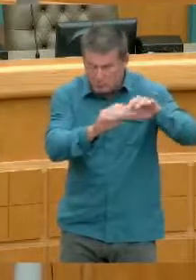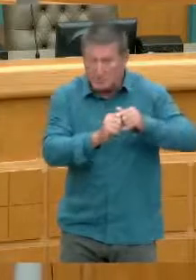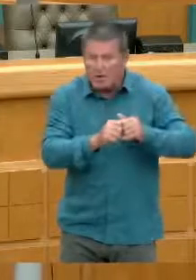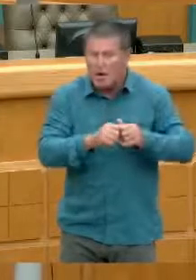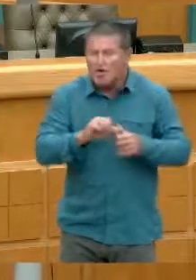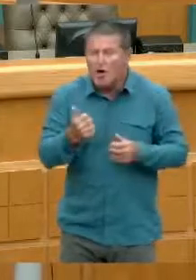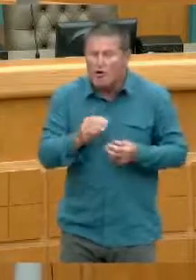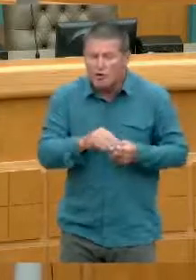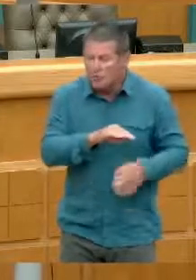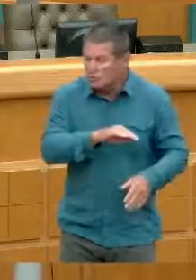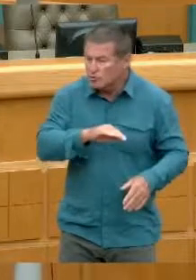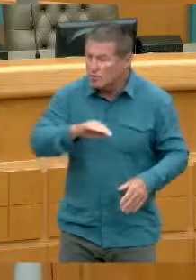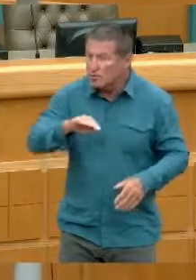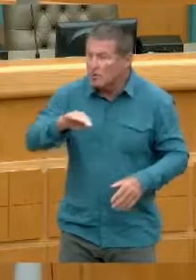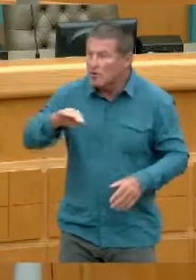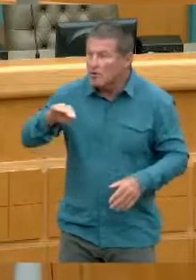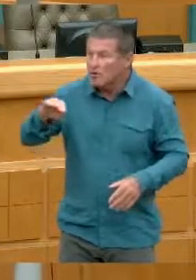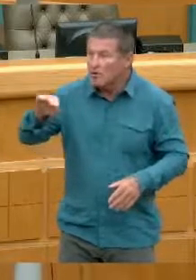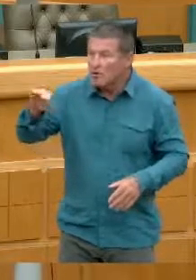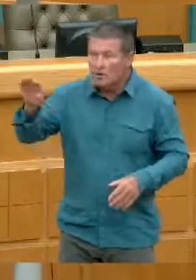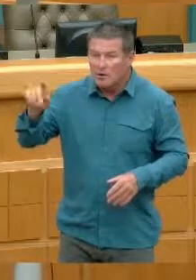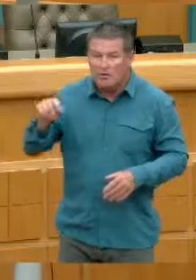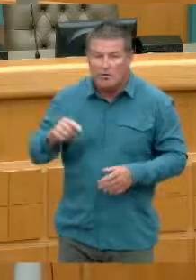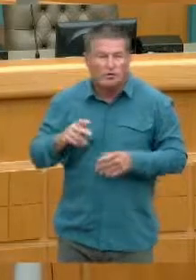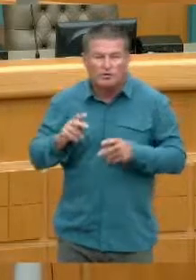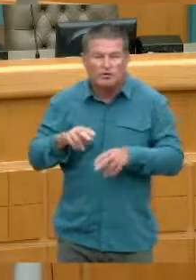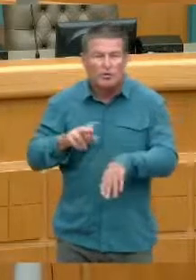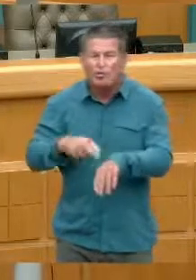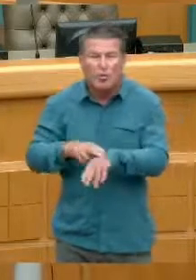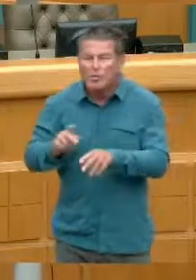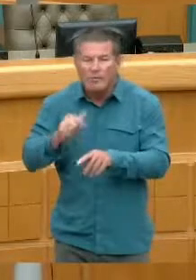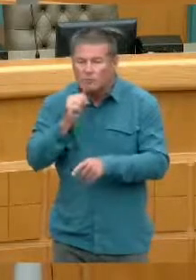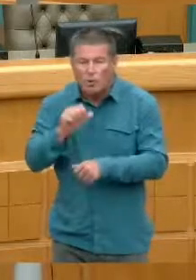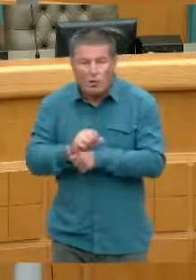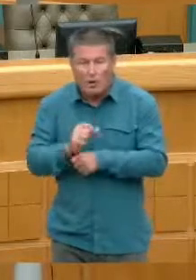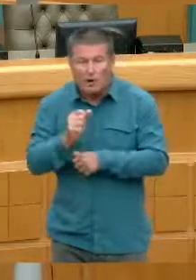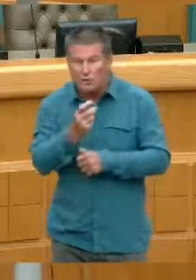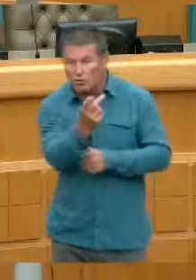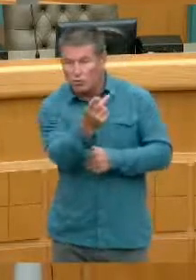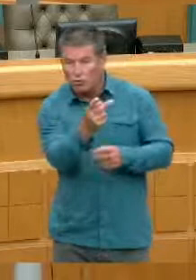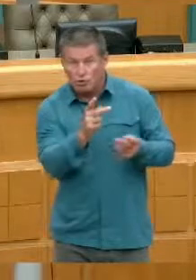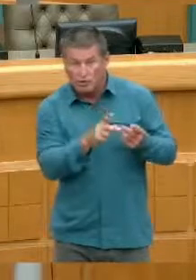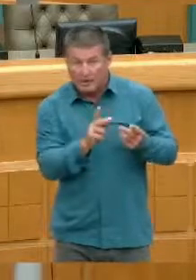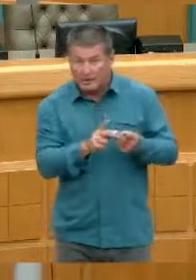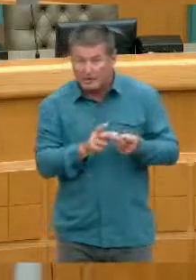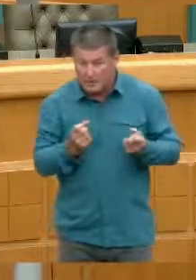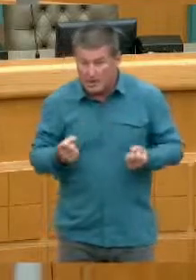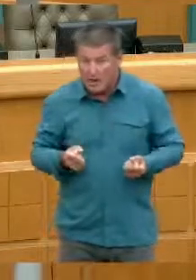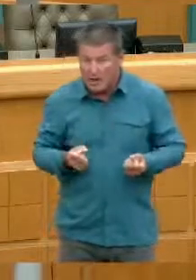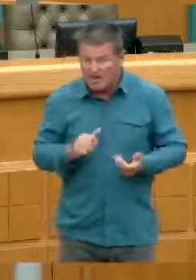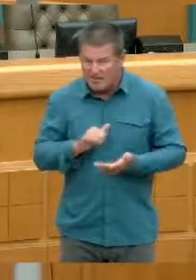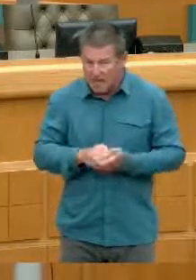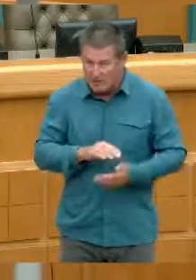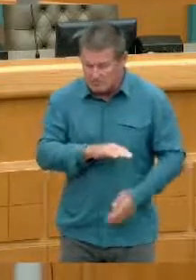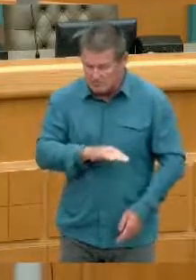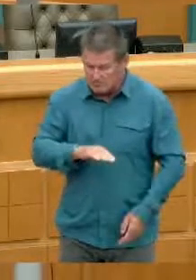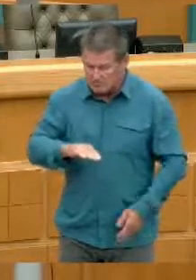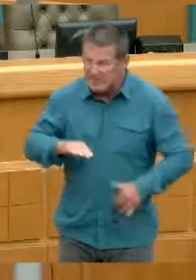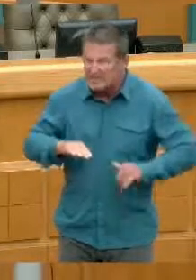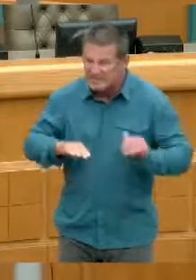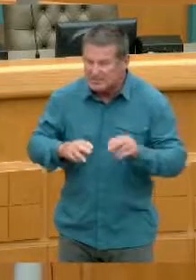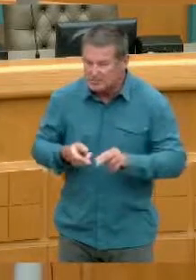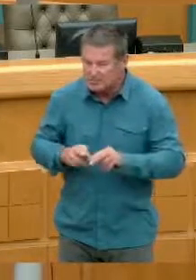sick, they call their doctor, they get recommended for a test, that number of people that are testing positive is increasing.